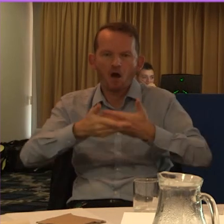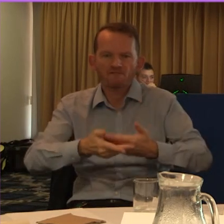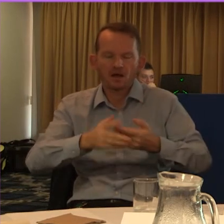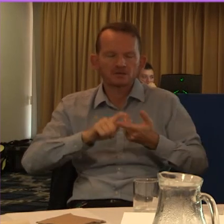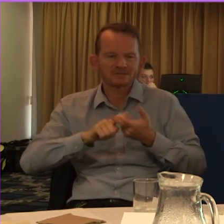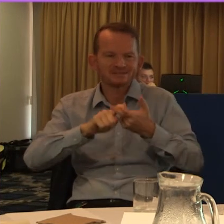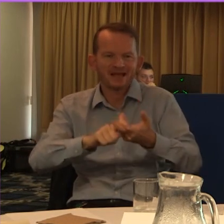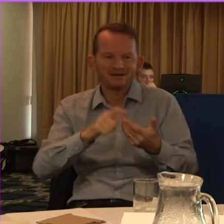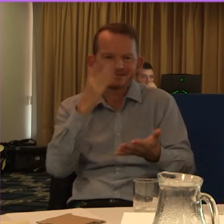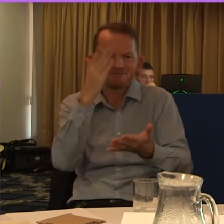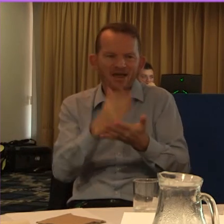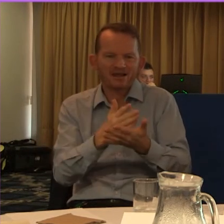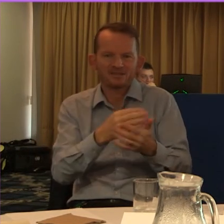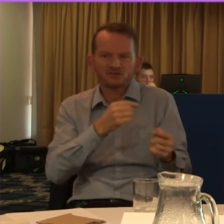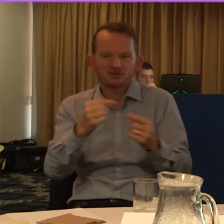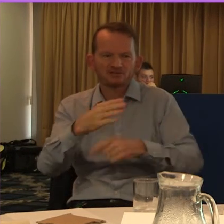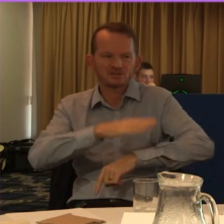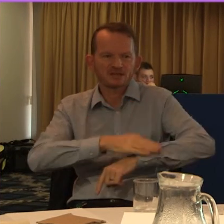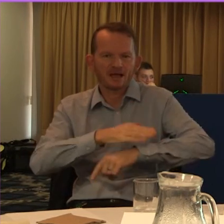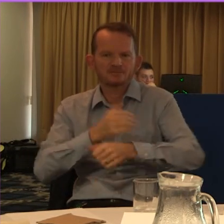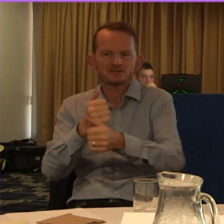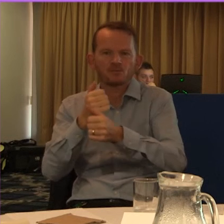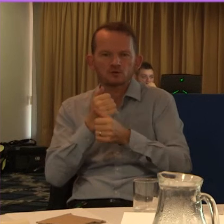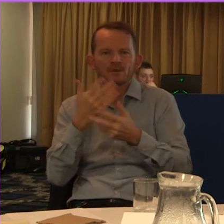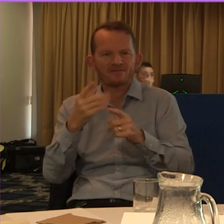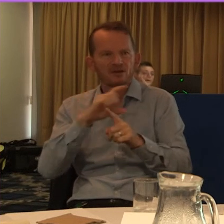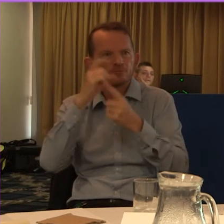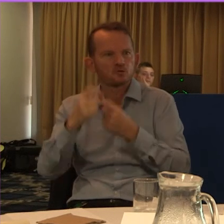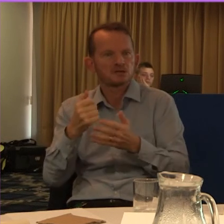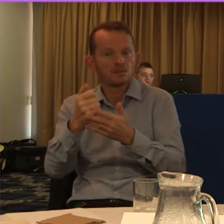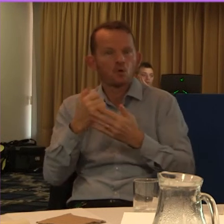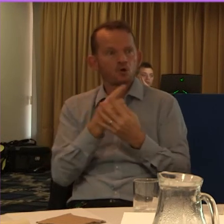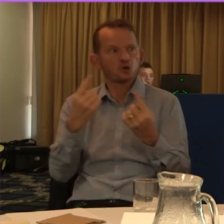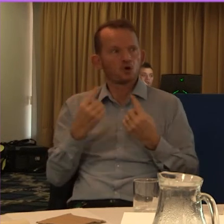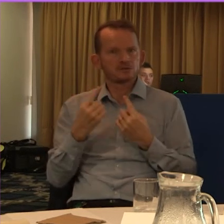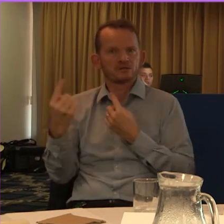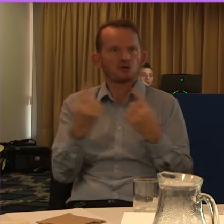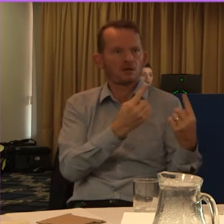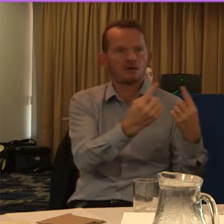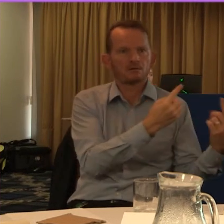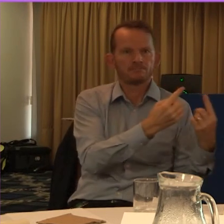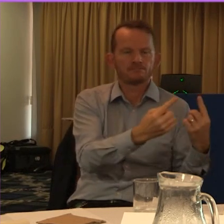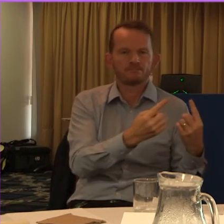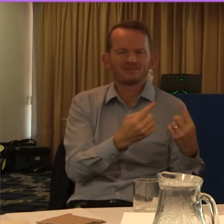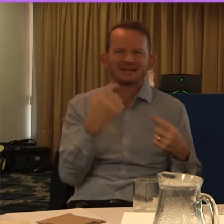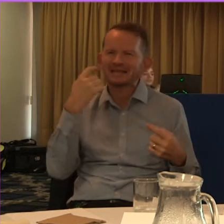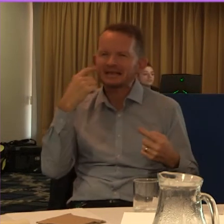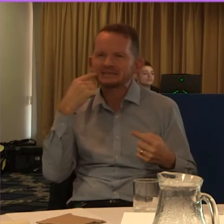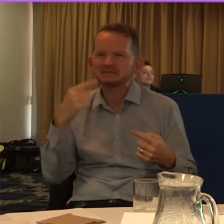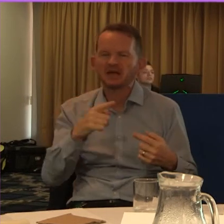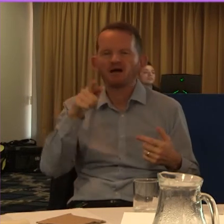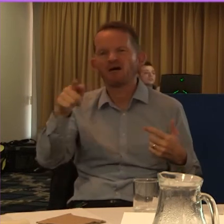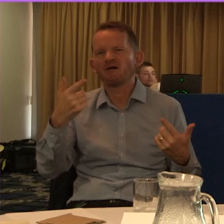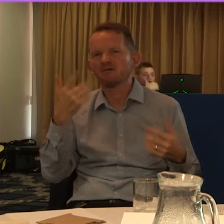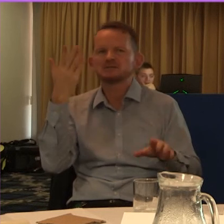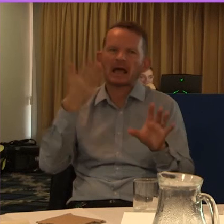And I think sustaining the faith in what we offer in these challenging times is supported by having a community that supports us. How easy is it